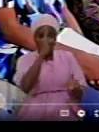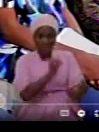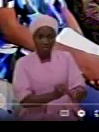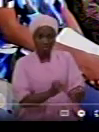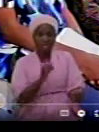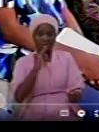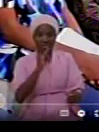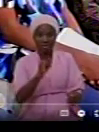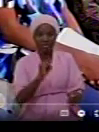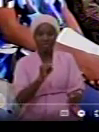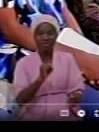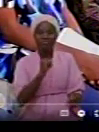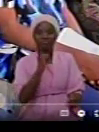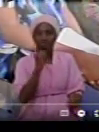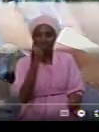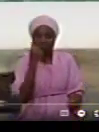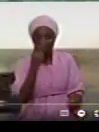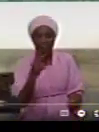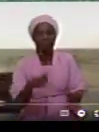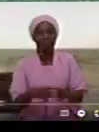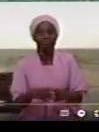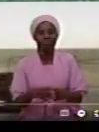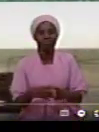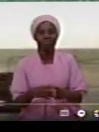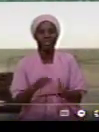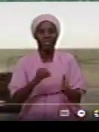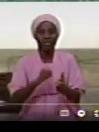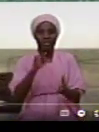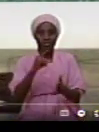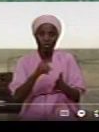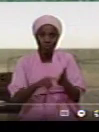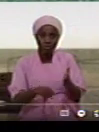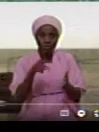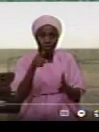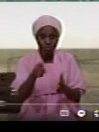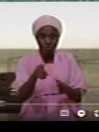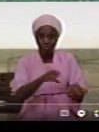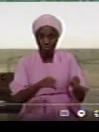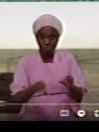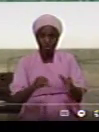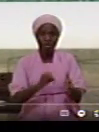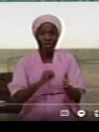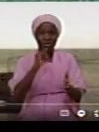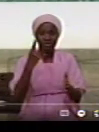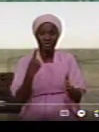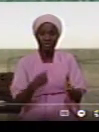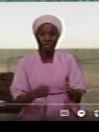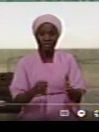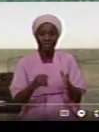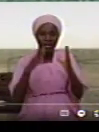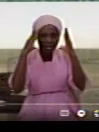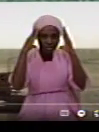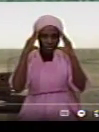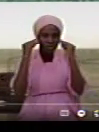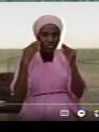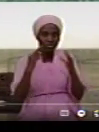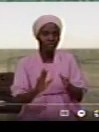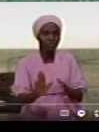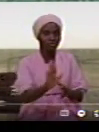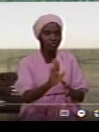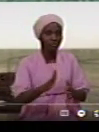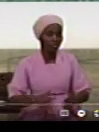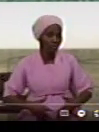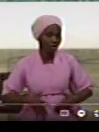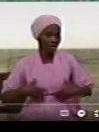without works. It's what you do. It's the expression, experience of your life. It's